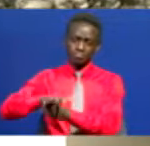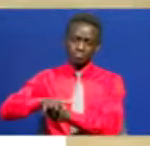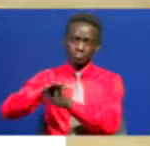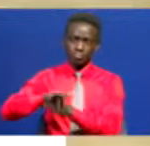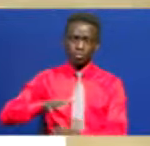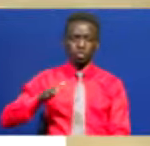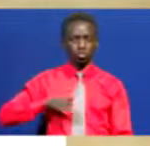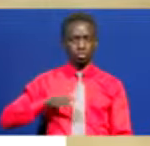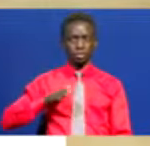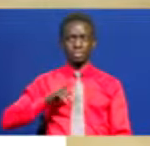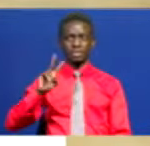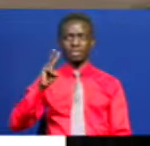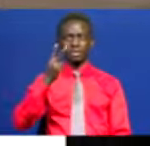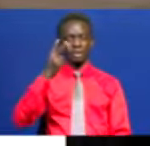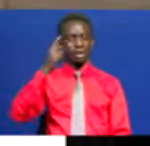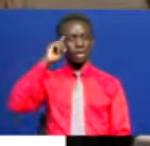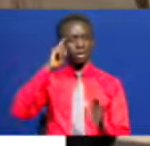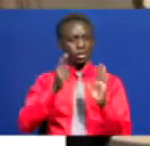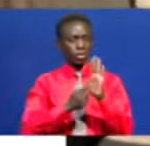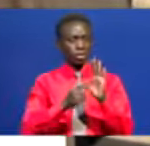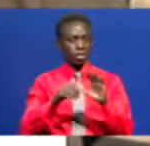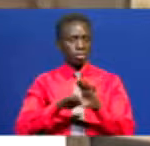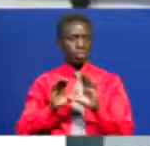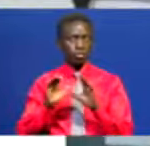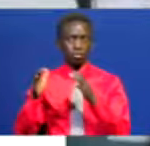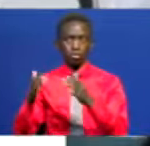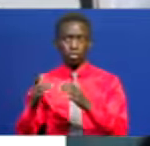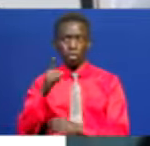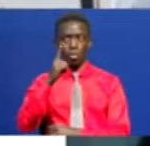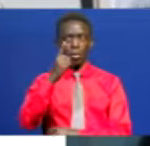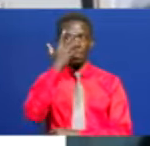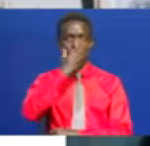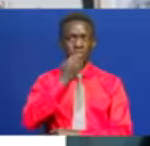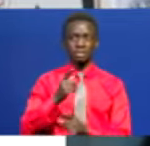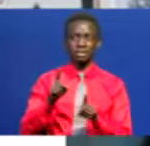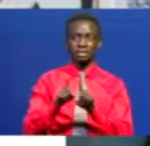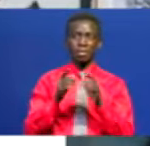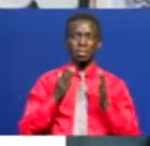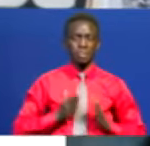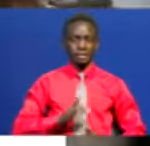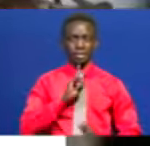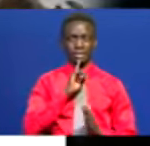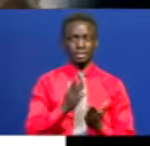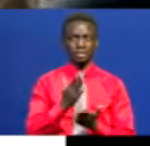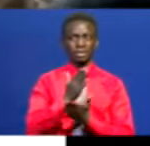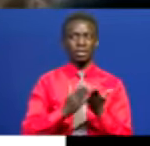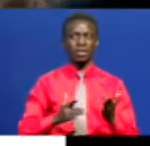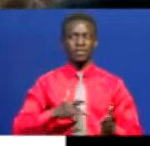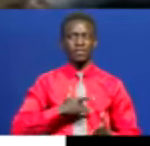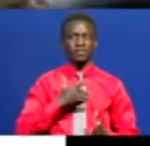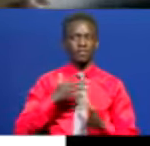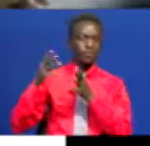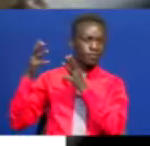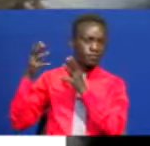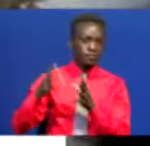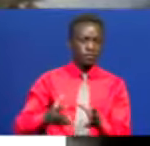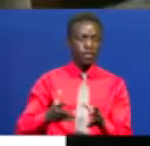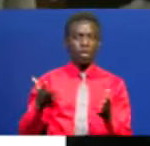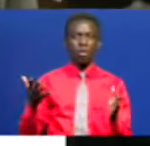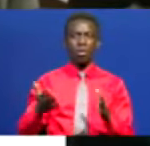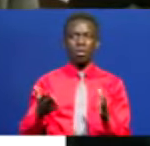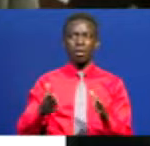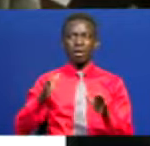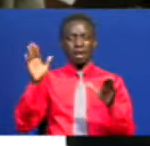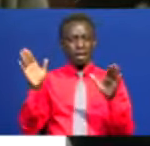community. One of the beauticians at a salon says she was forced underground 2 weeks ago after the